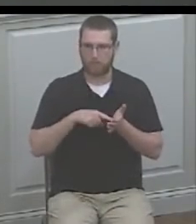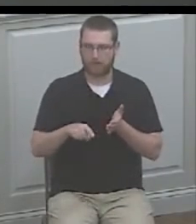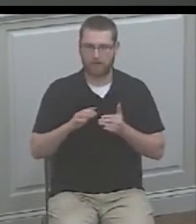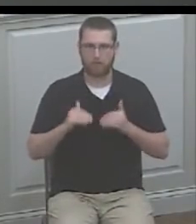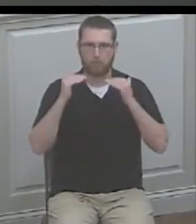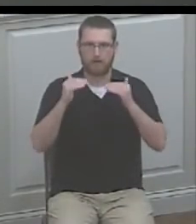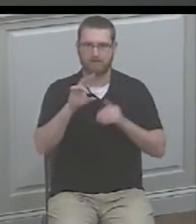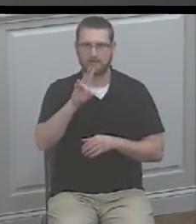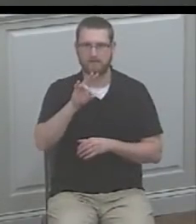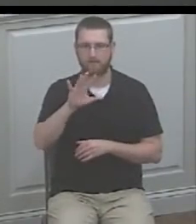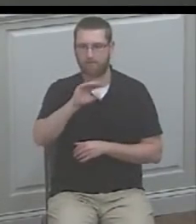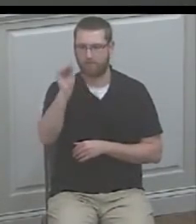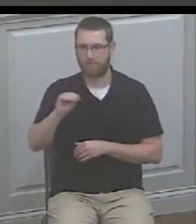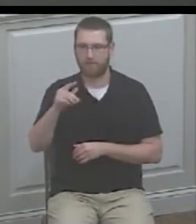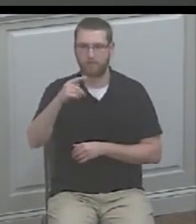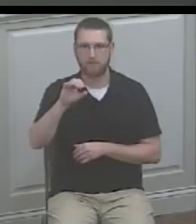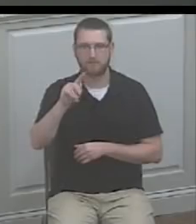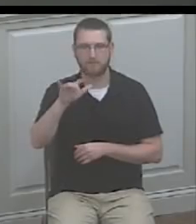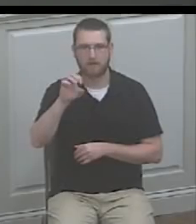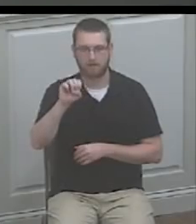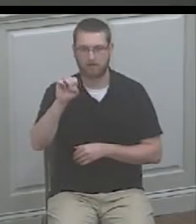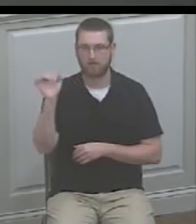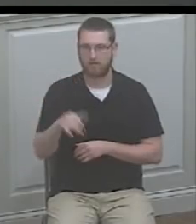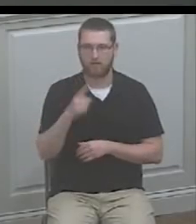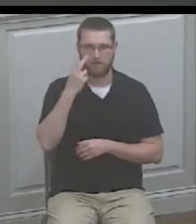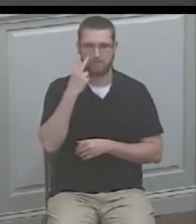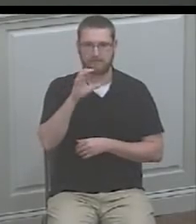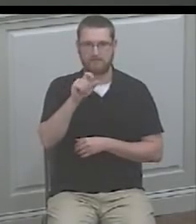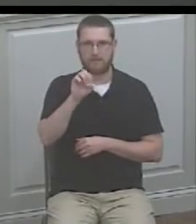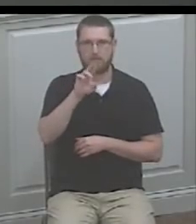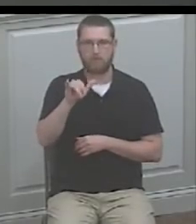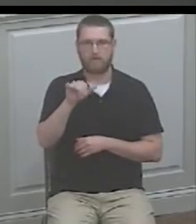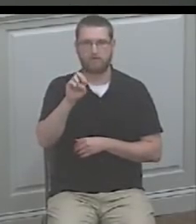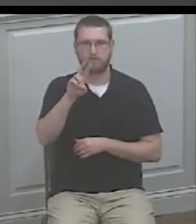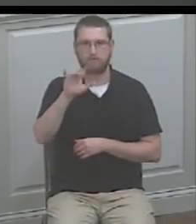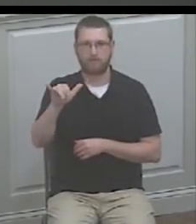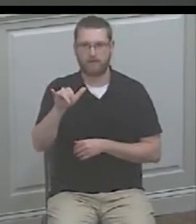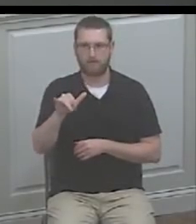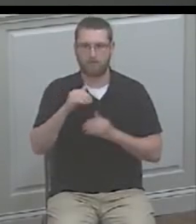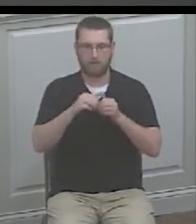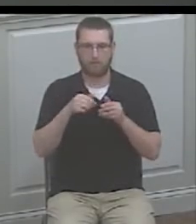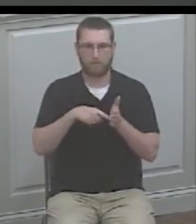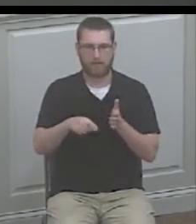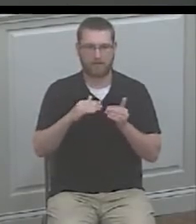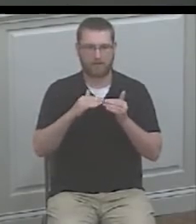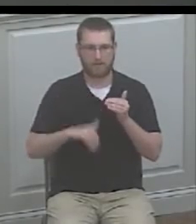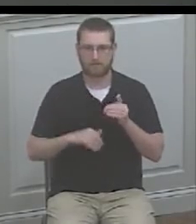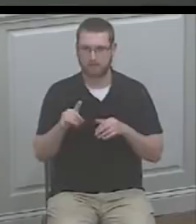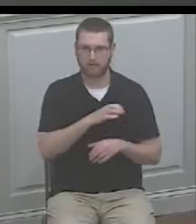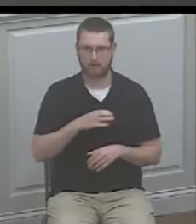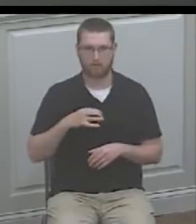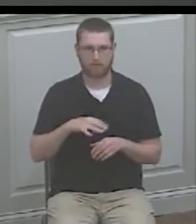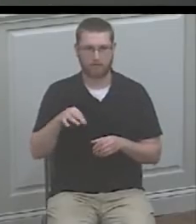75th percentile? We have seen the salary survey, and we know that we, too, are underpaid like the commission and mayor. We have been following the